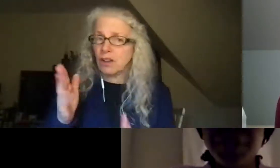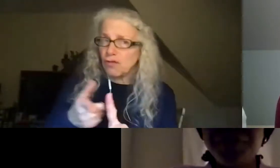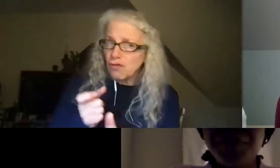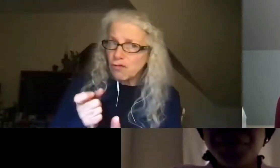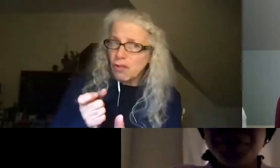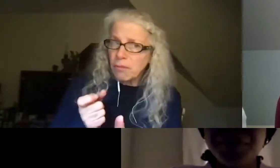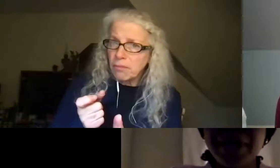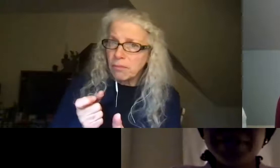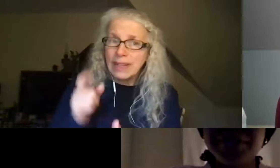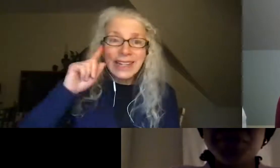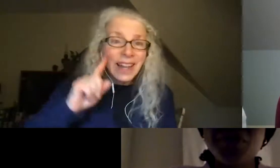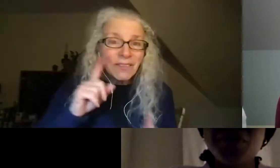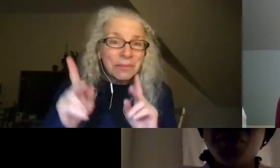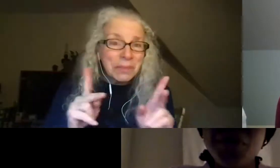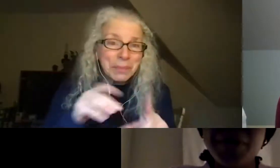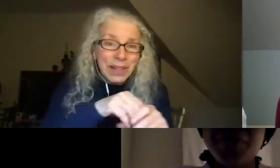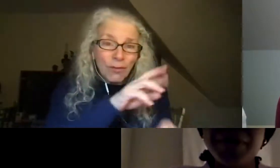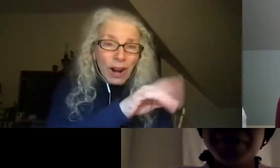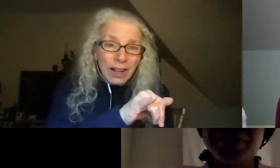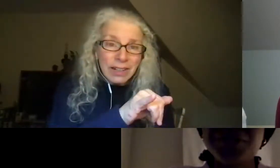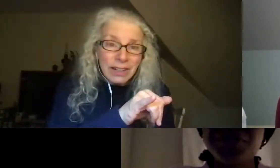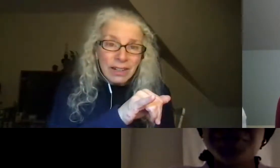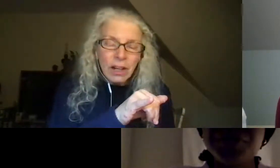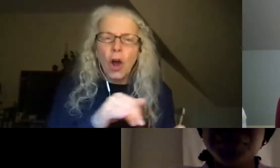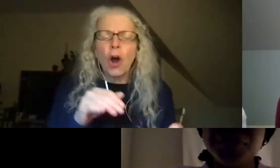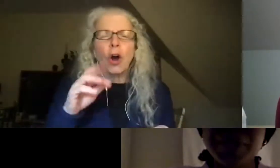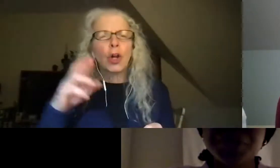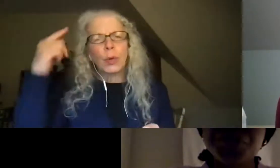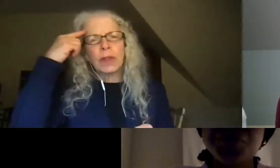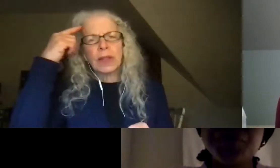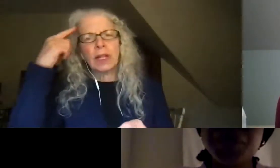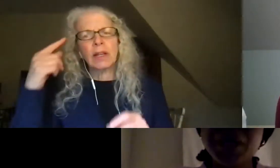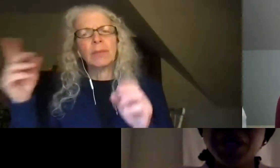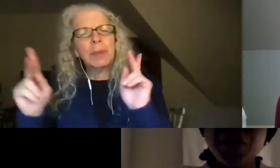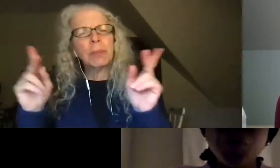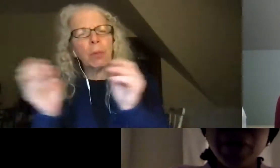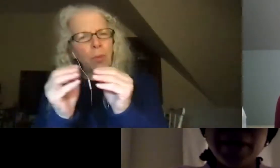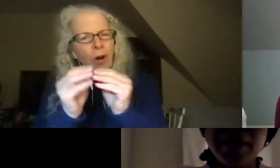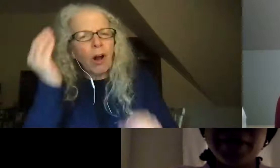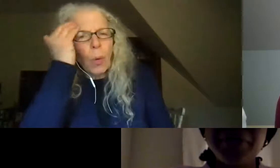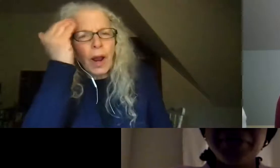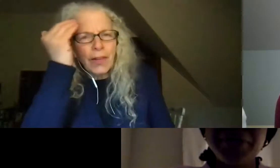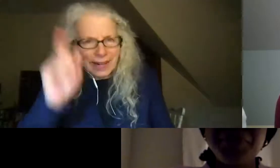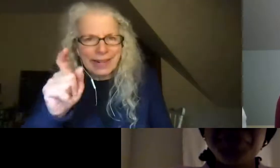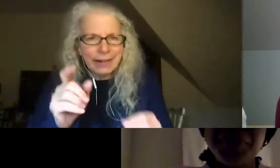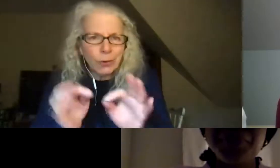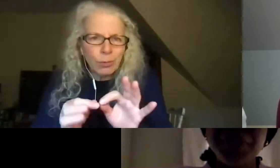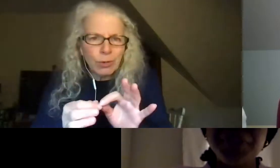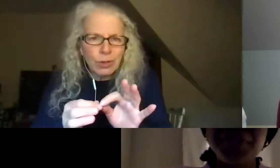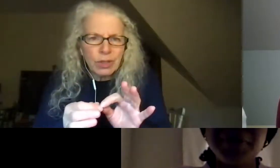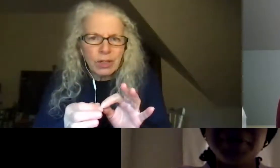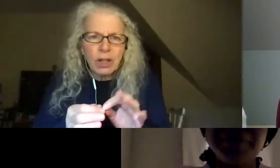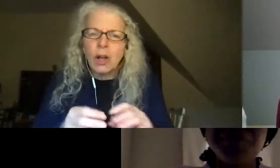more deaf people in Rhode Island or more awareness of as to where and how many people